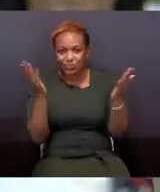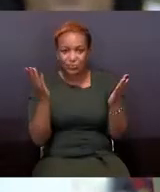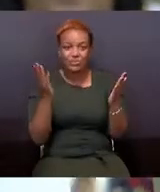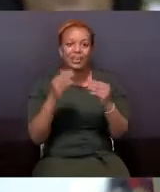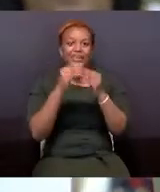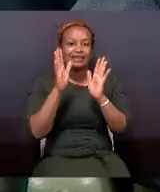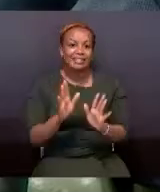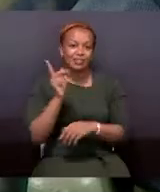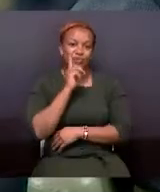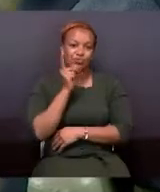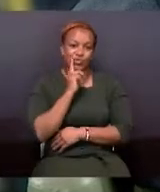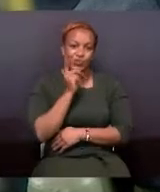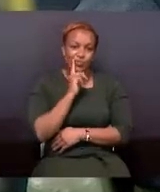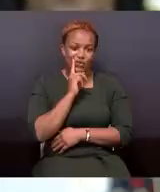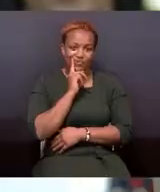leaders of tomorrow.